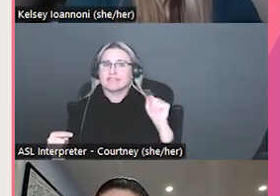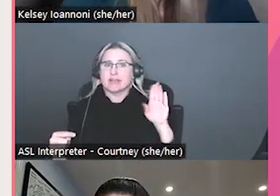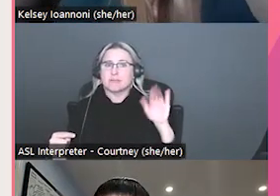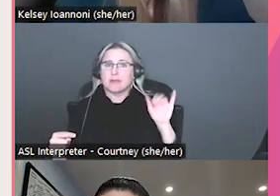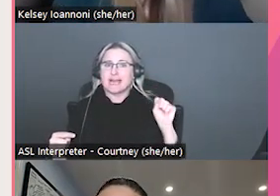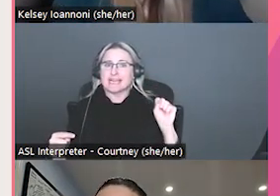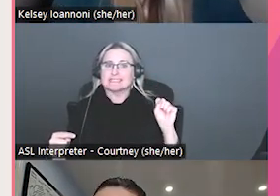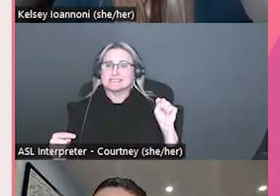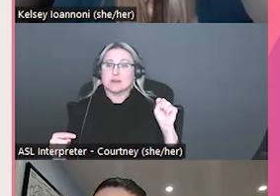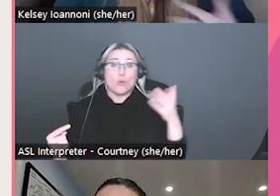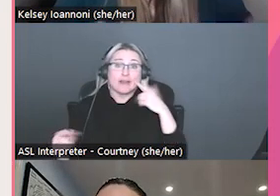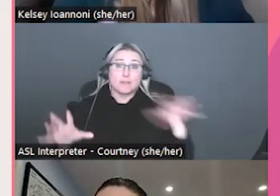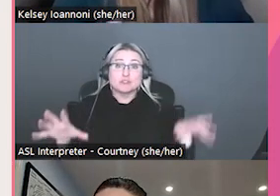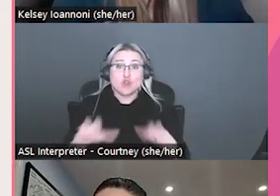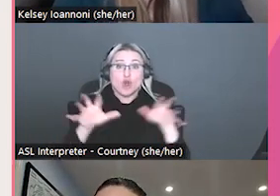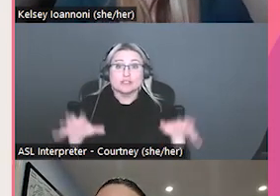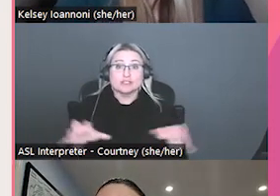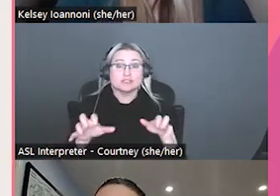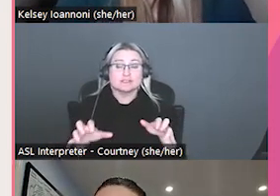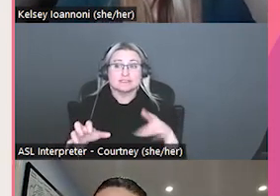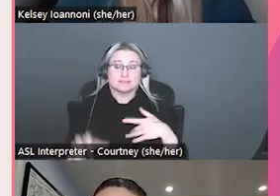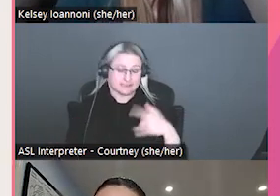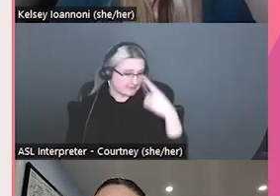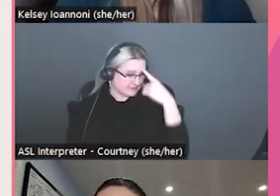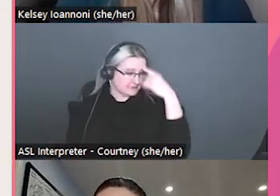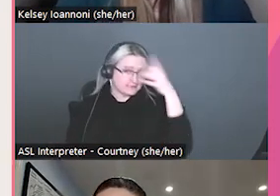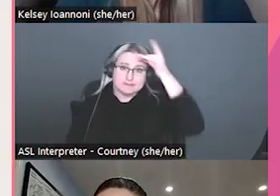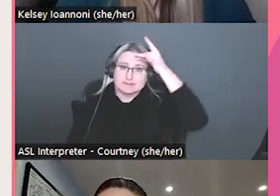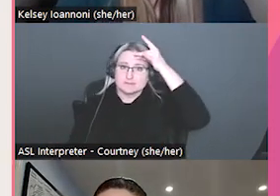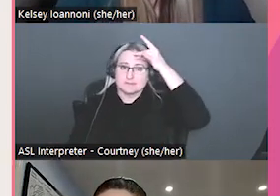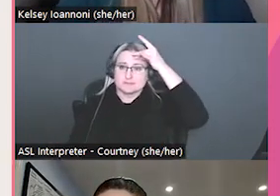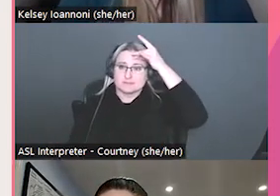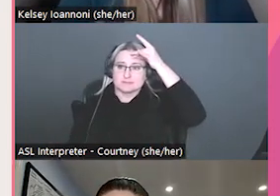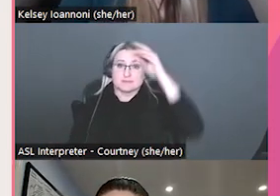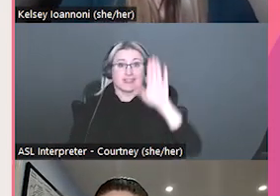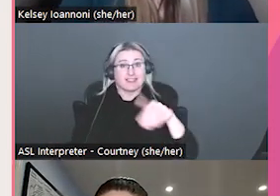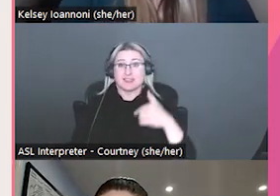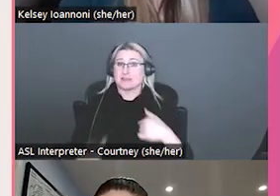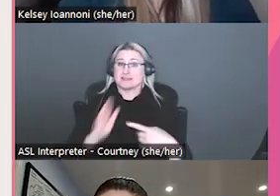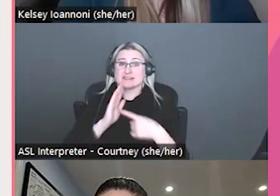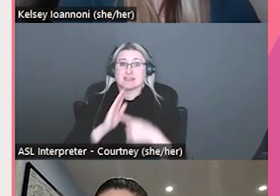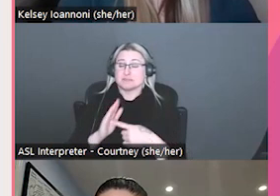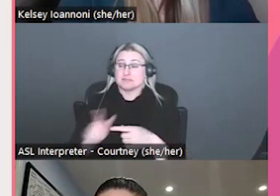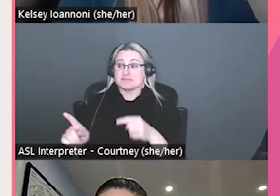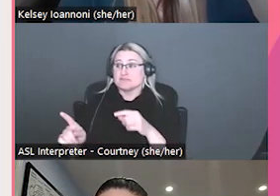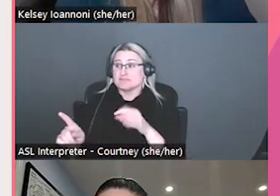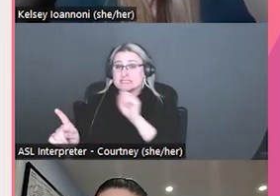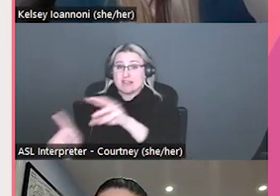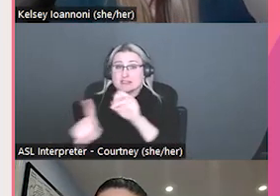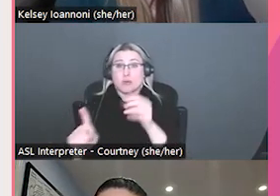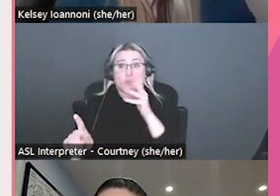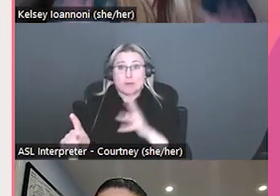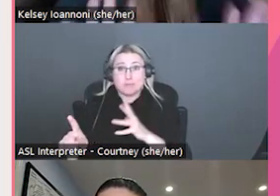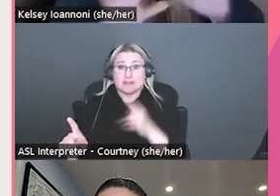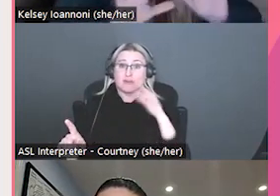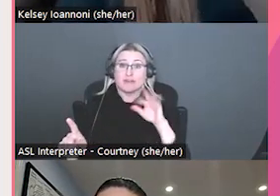Whether it's getting a massage because of how that stigma carries over, the amount of times I have to tell women in different fat activist